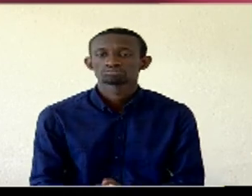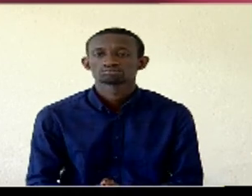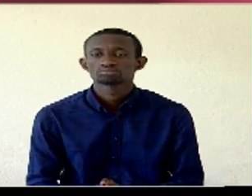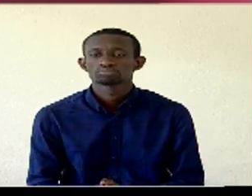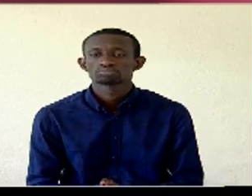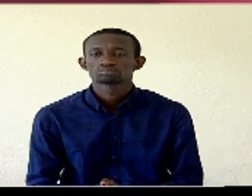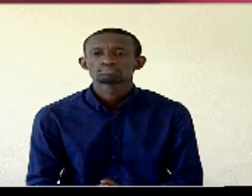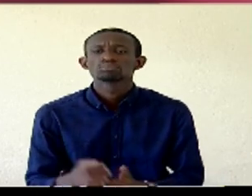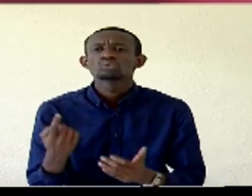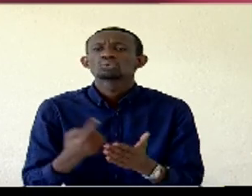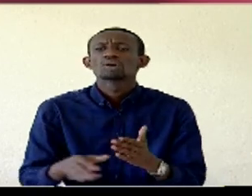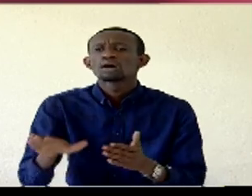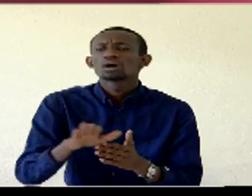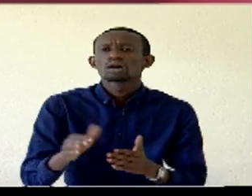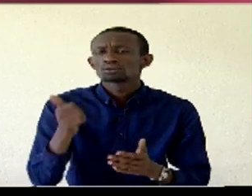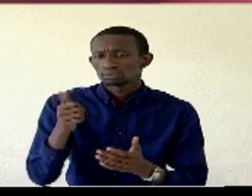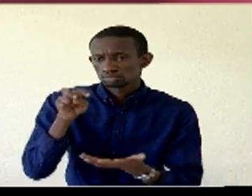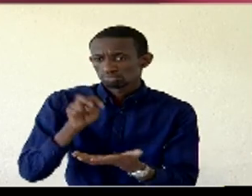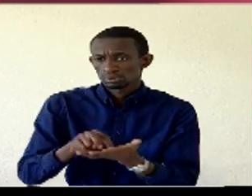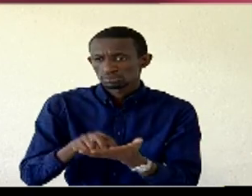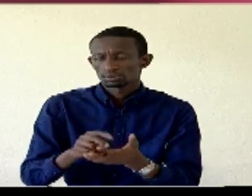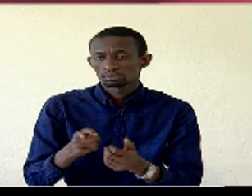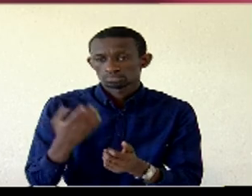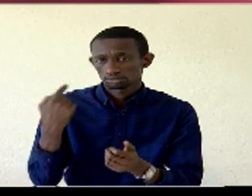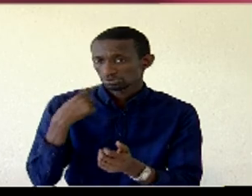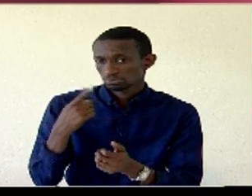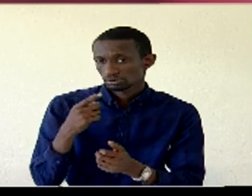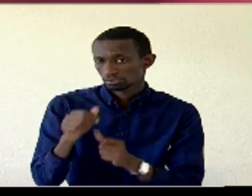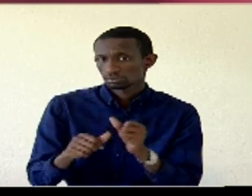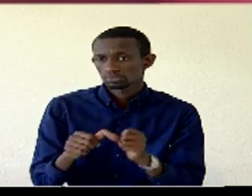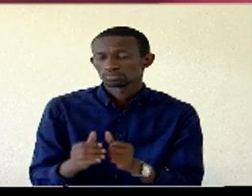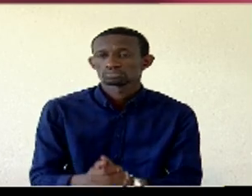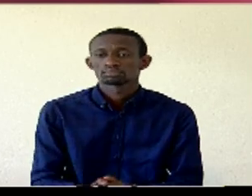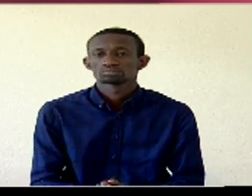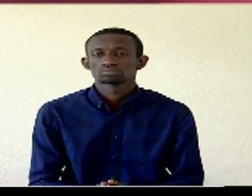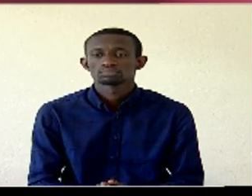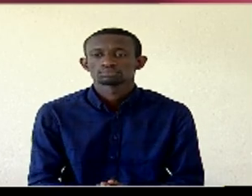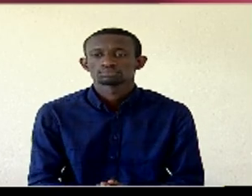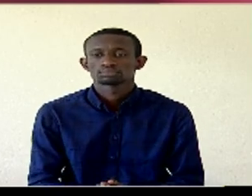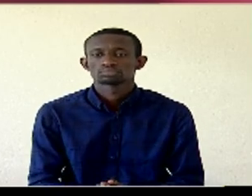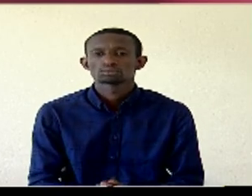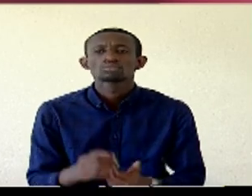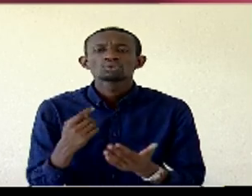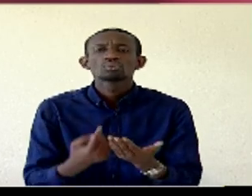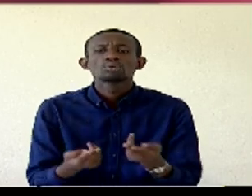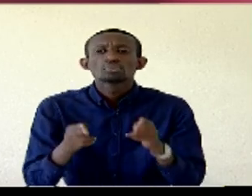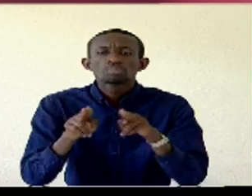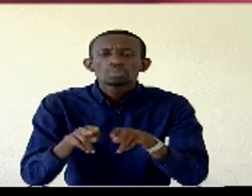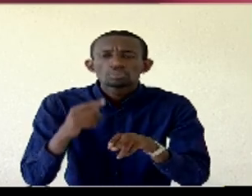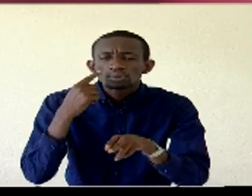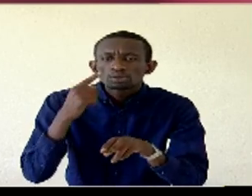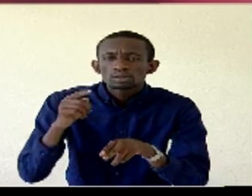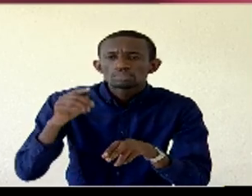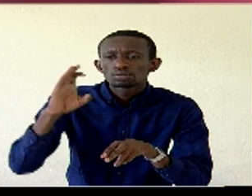What is the right positions? Remember the other threads we're talking about, where you hang your clothes. What happens to the duplicated